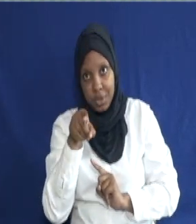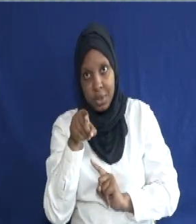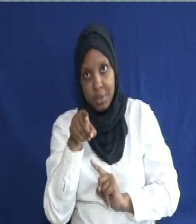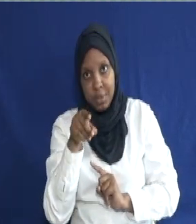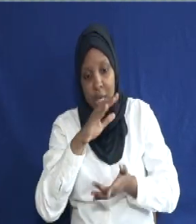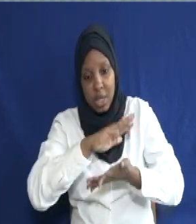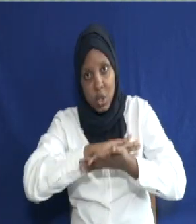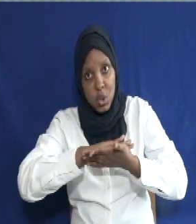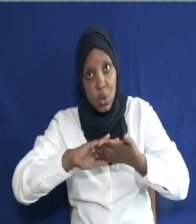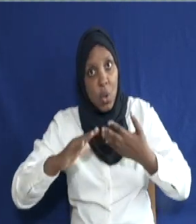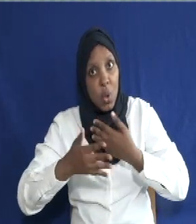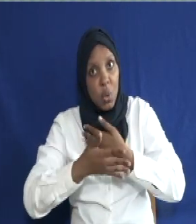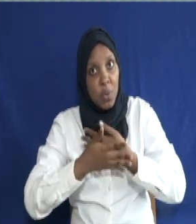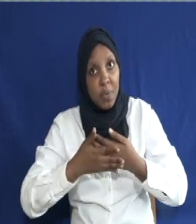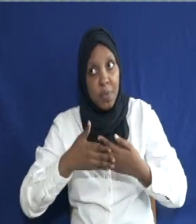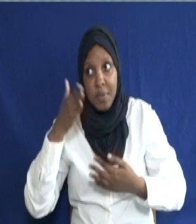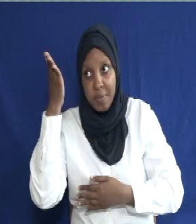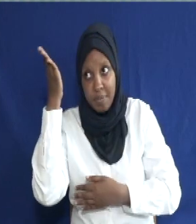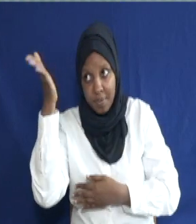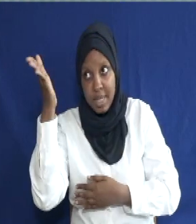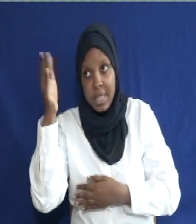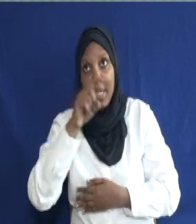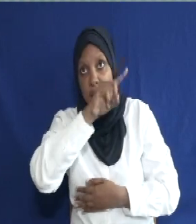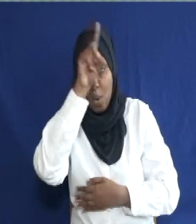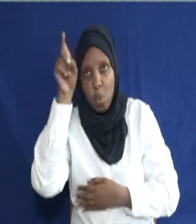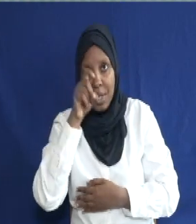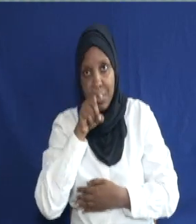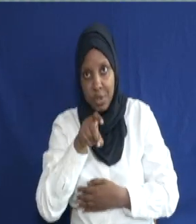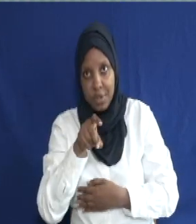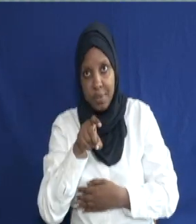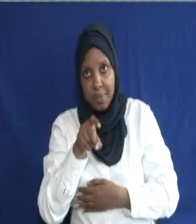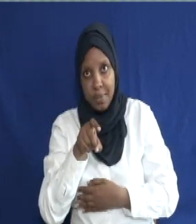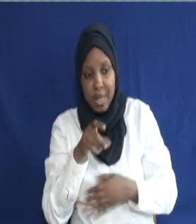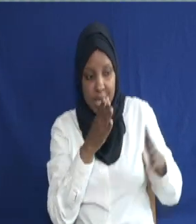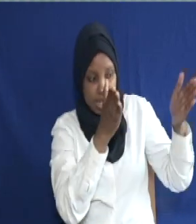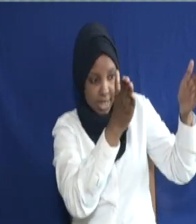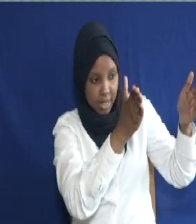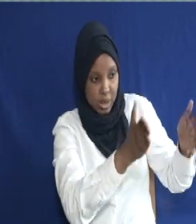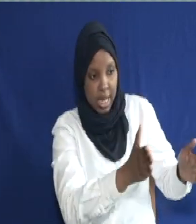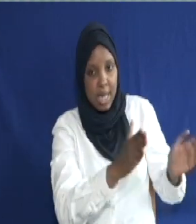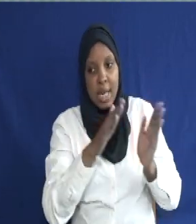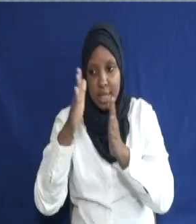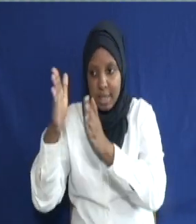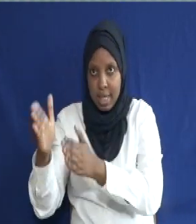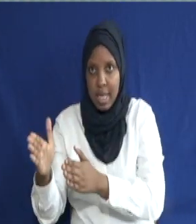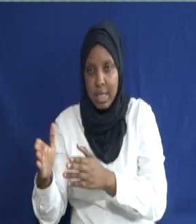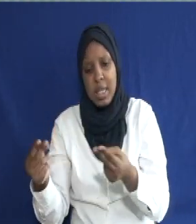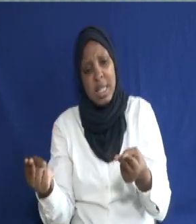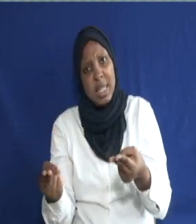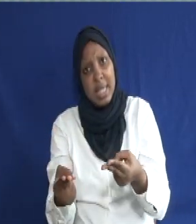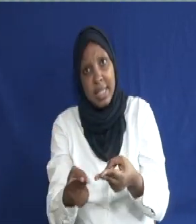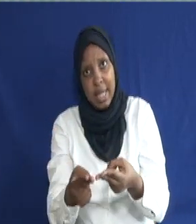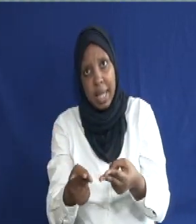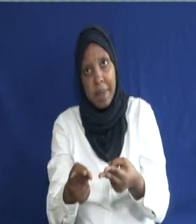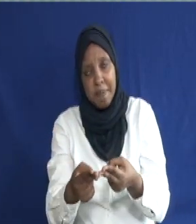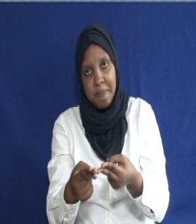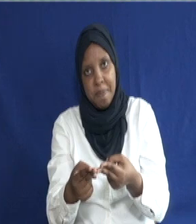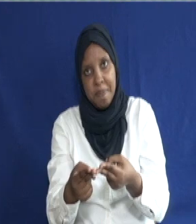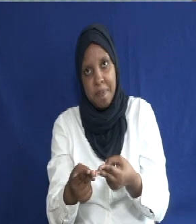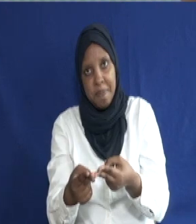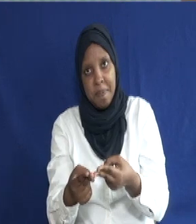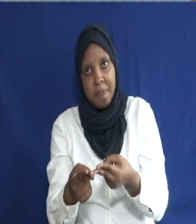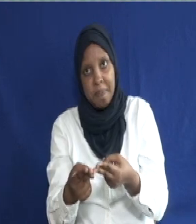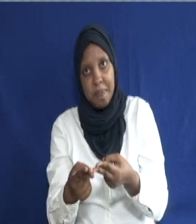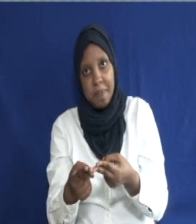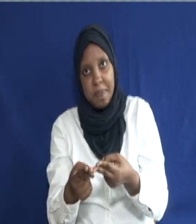it is equation, it means that the whole of this side should be equal to the second side. Therefore